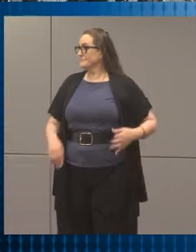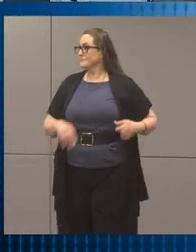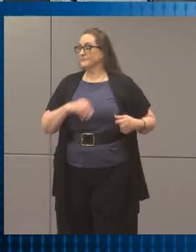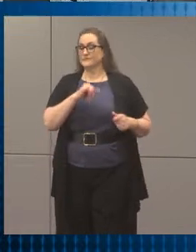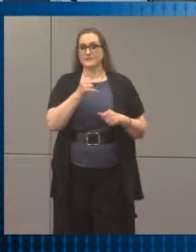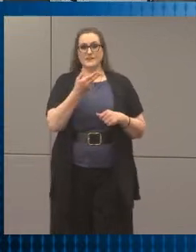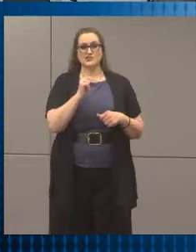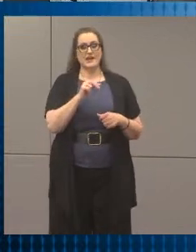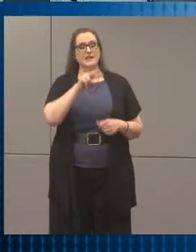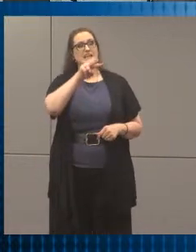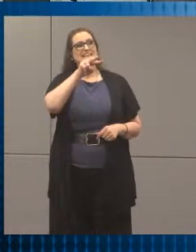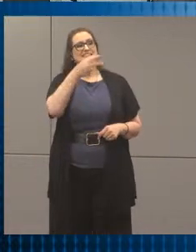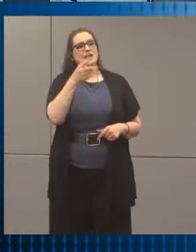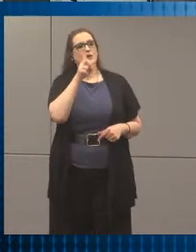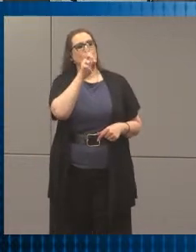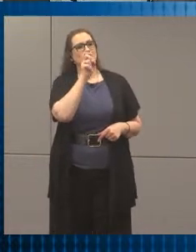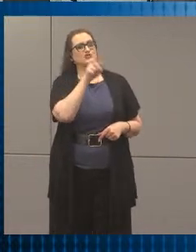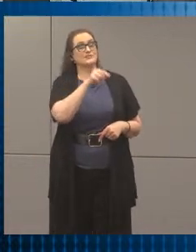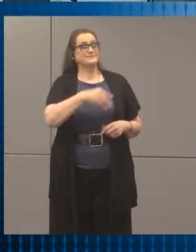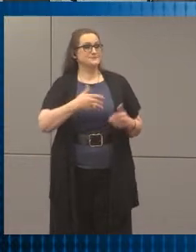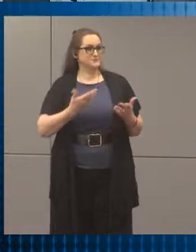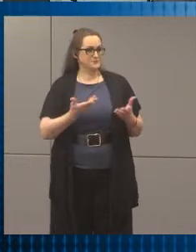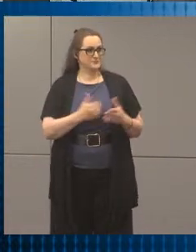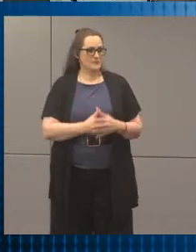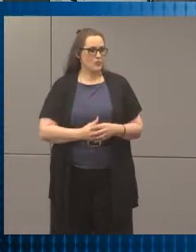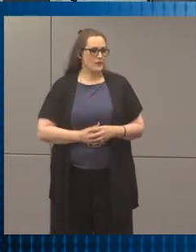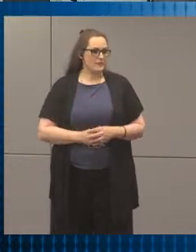Second question is,